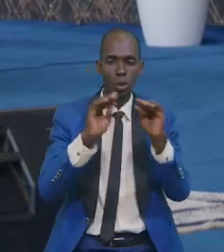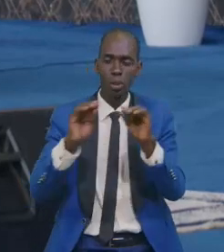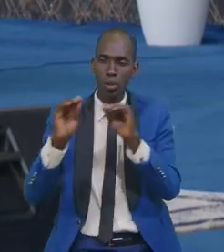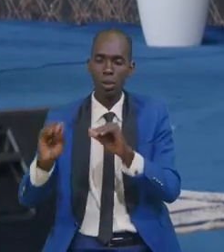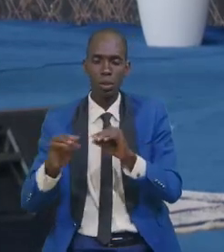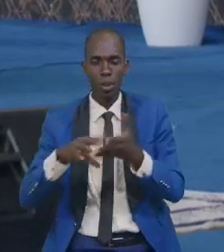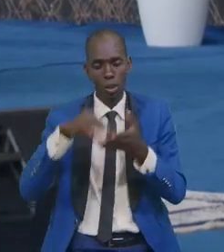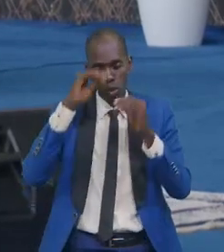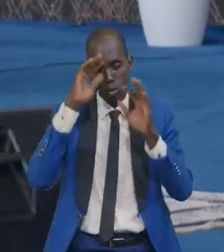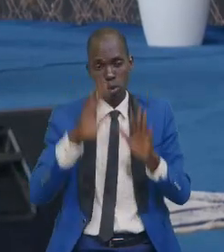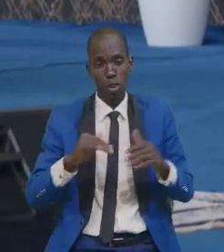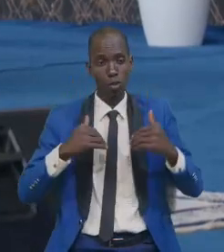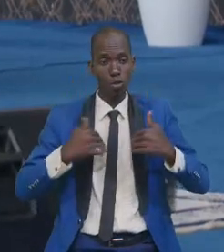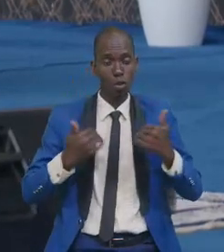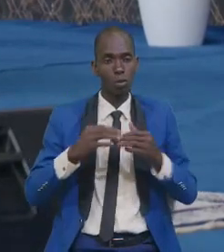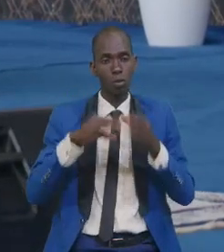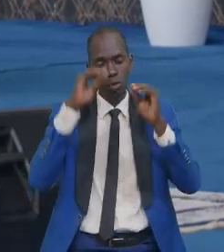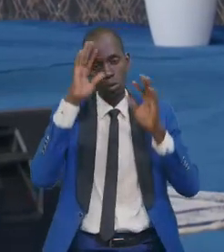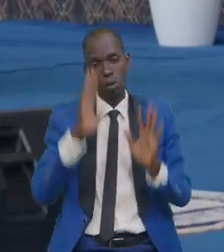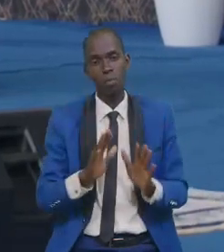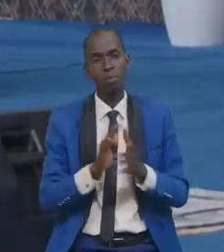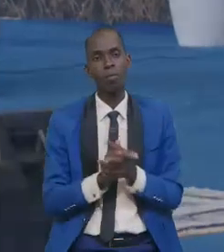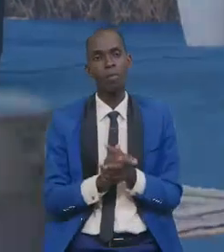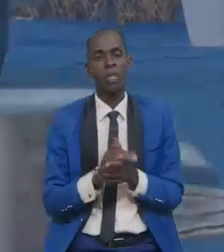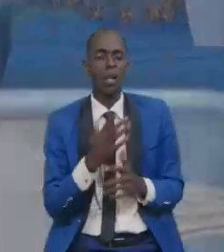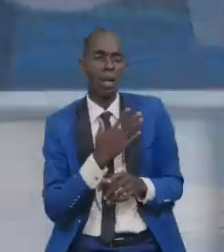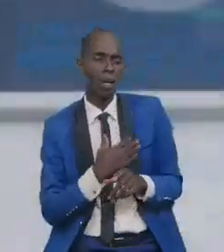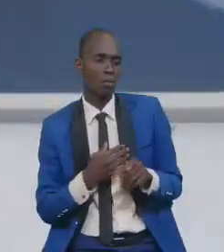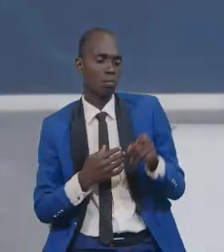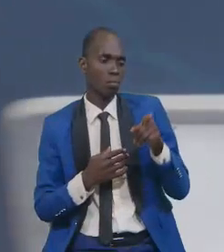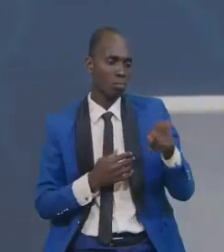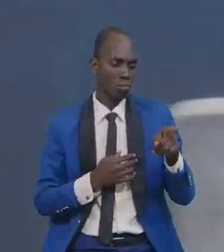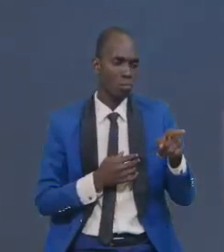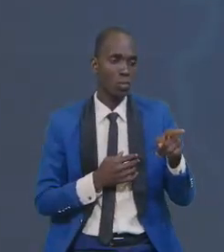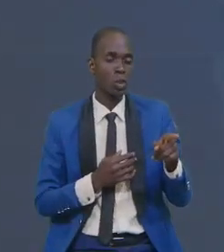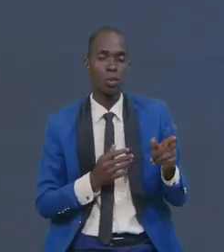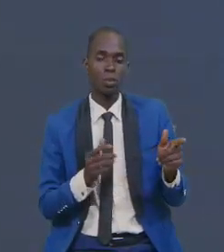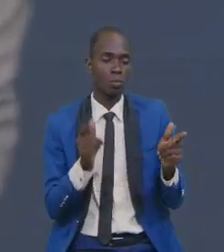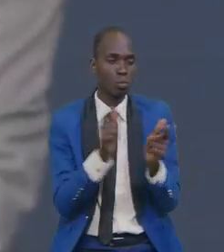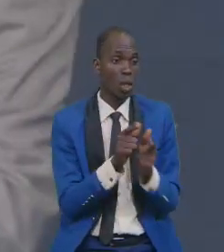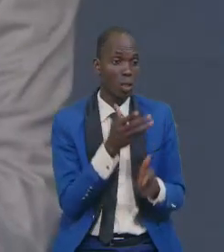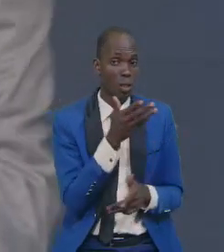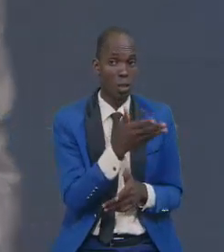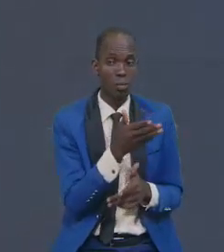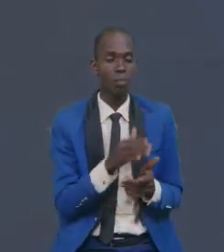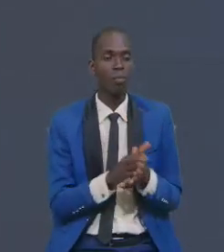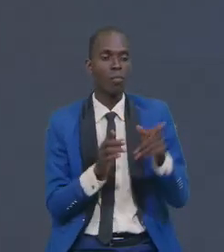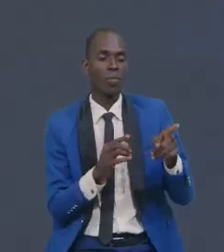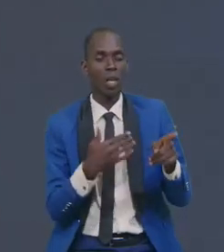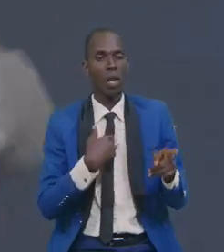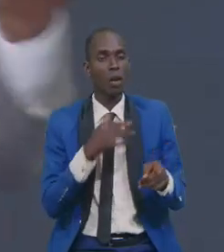people. And this one now in this family, they have a daughter, a